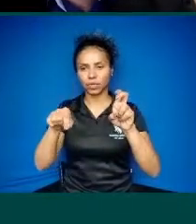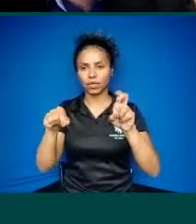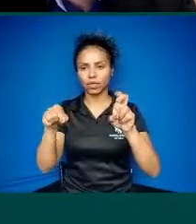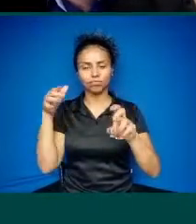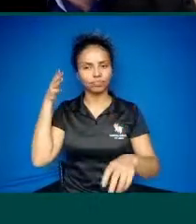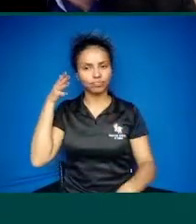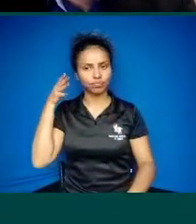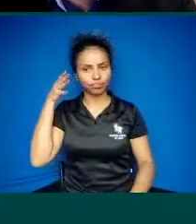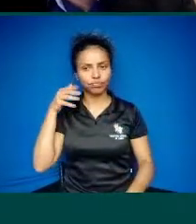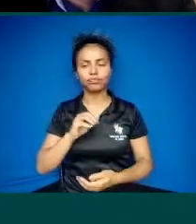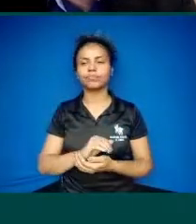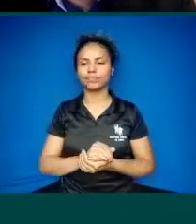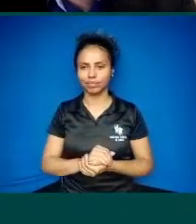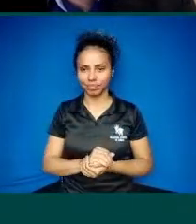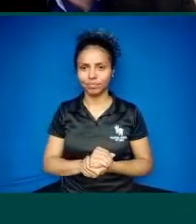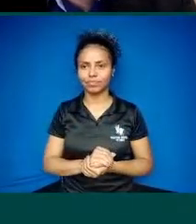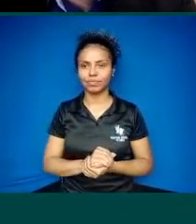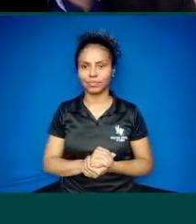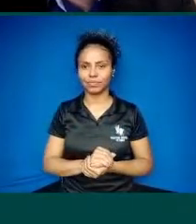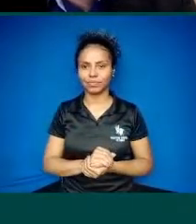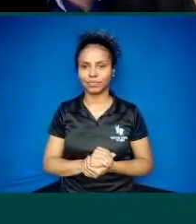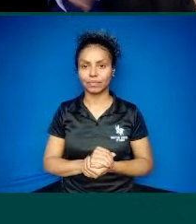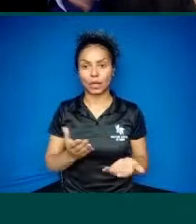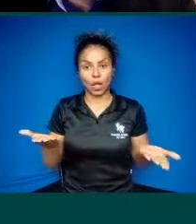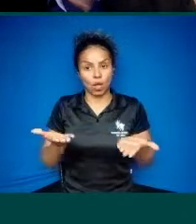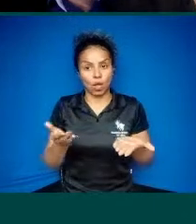We're going to begin the first panel